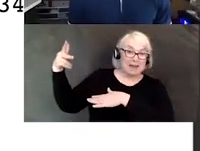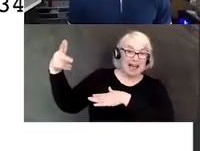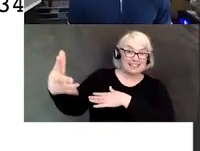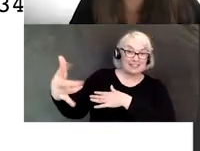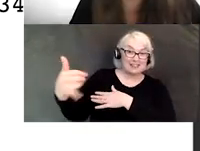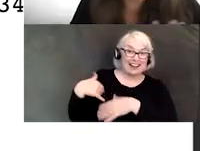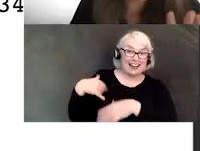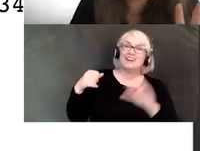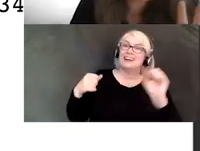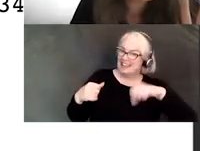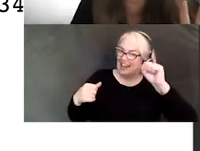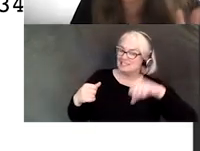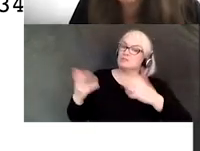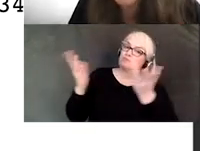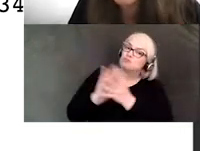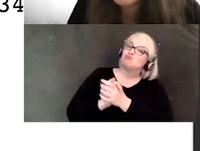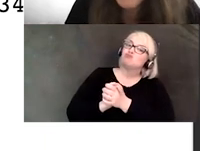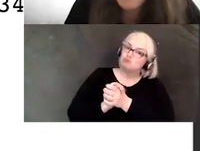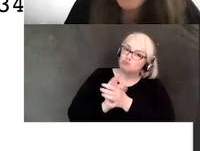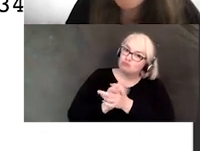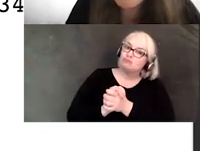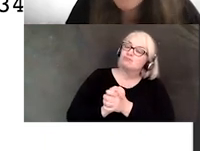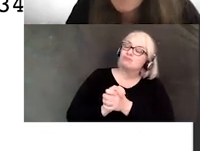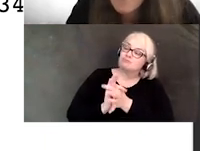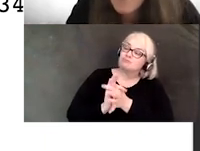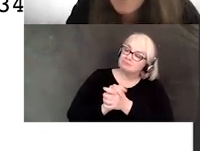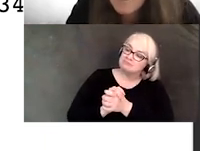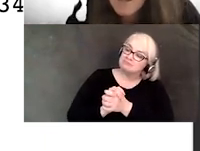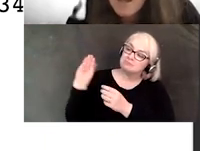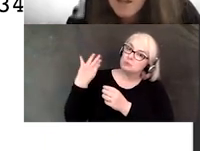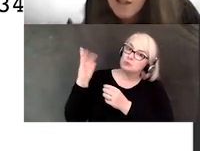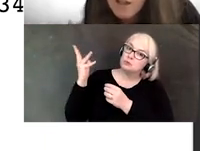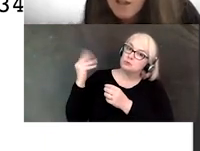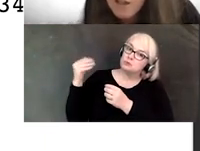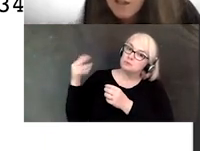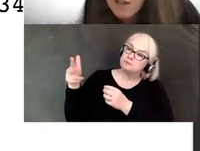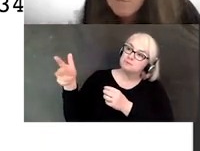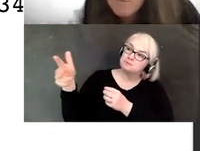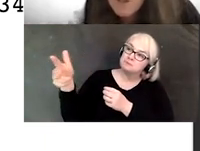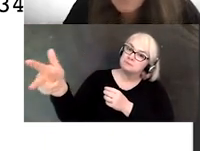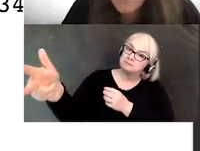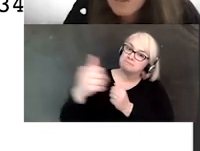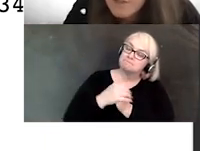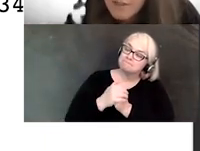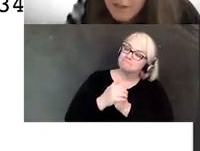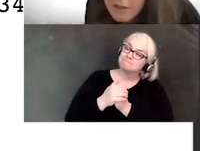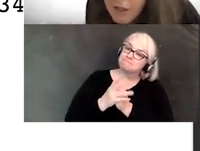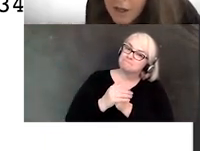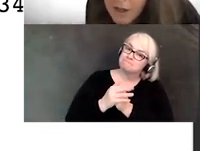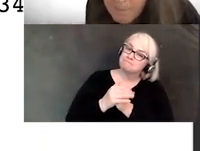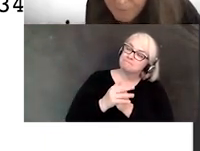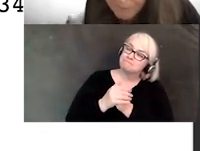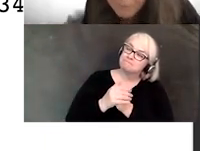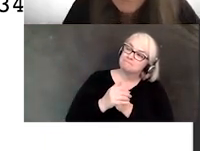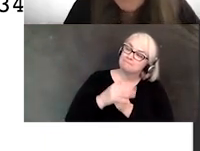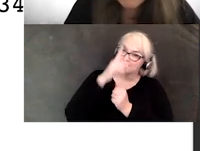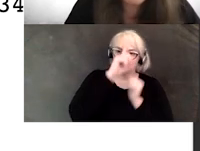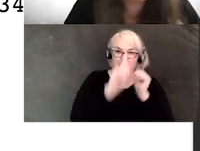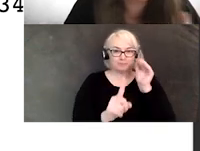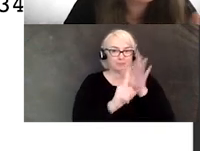Let's, uh, we'll just let it pass. We'll just let it pass. Um, and, uh, let's see. Um,